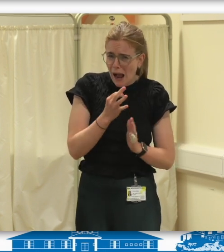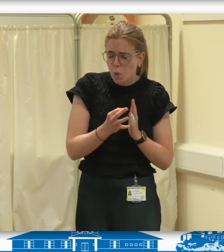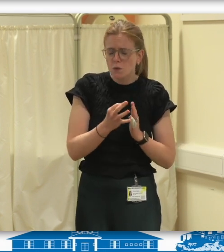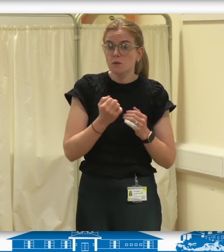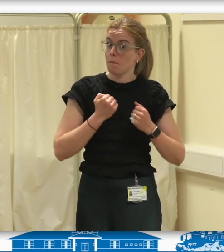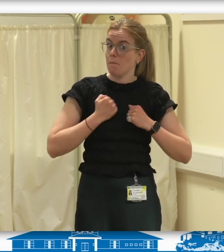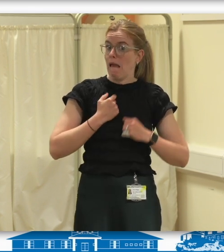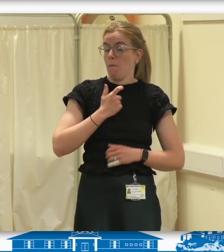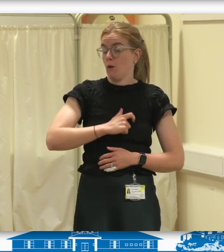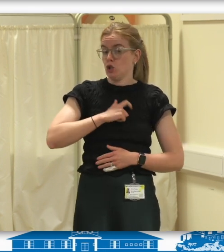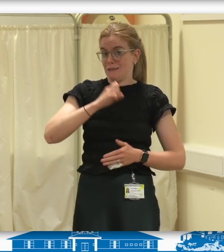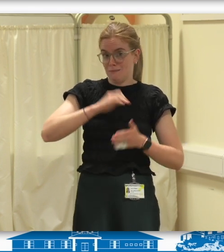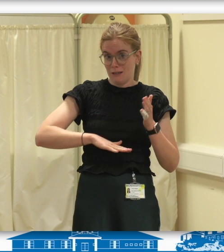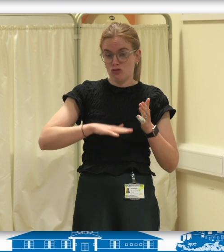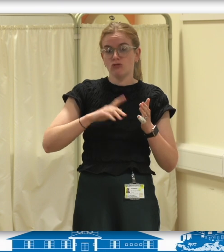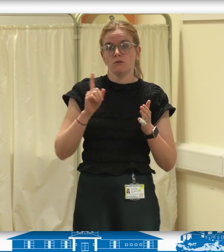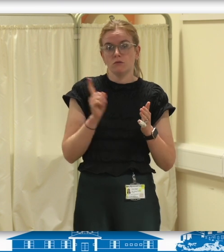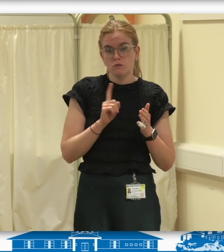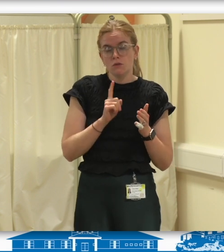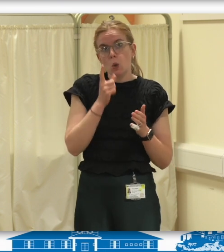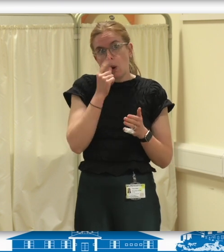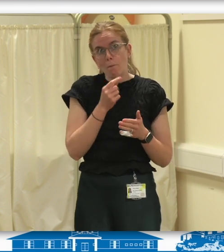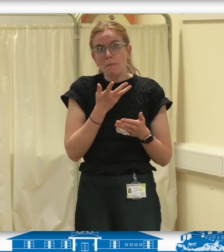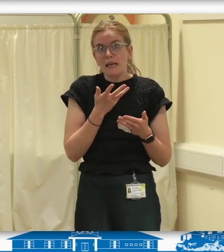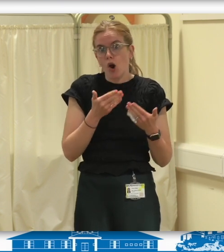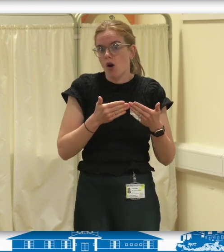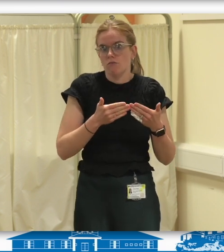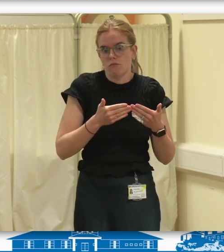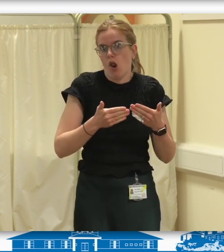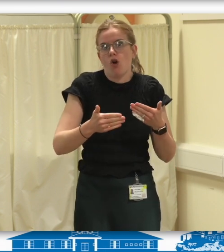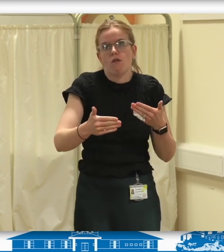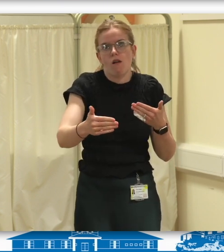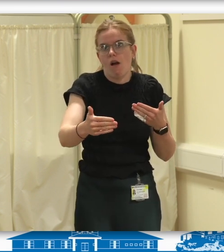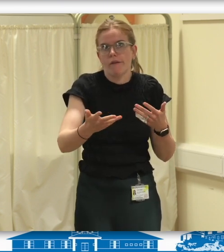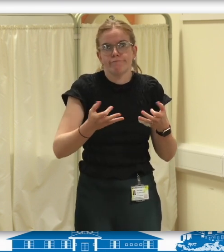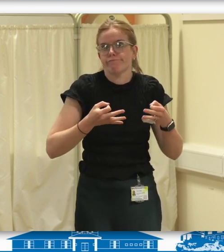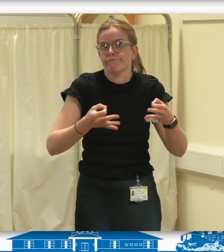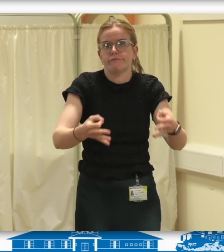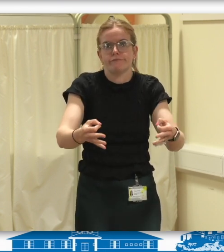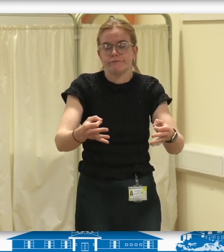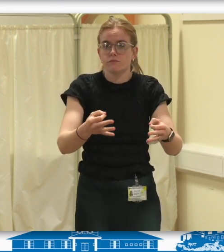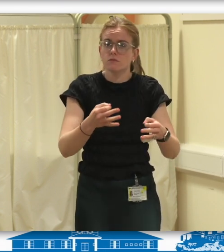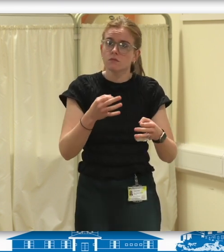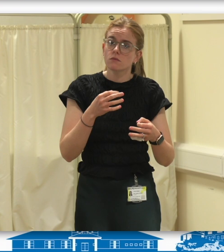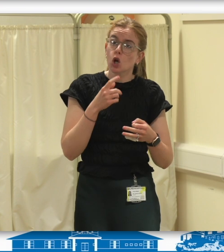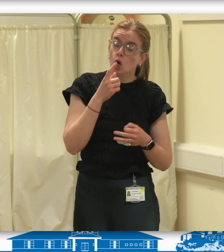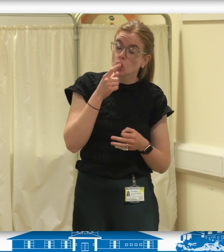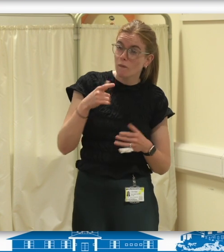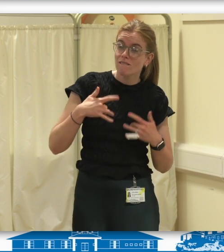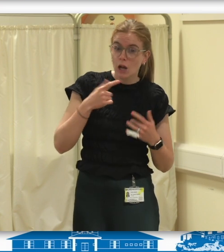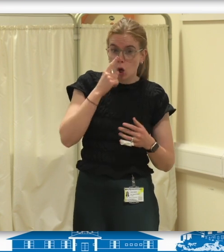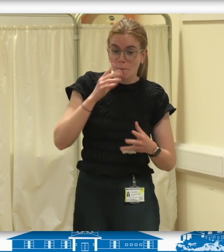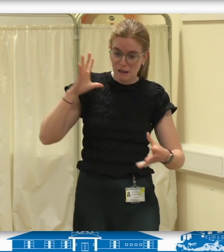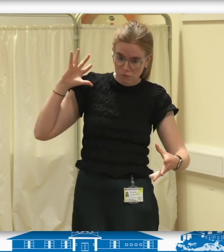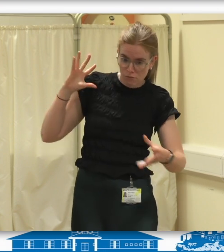has been that the PEM has lasted far more than this, but could it be an accumulative